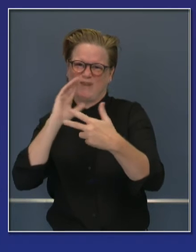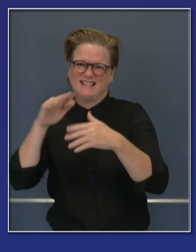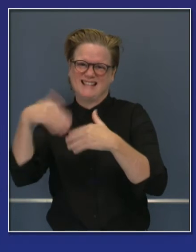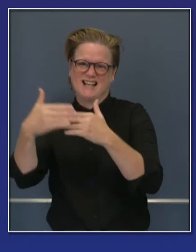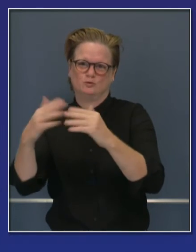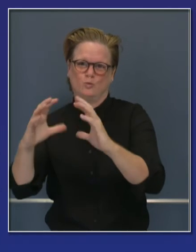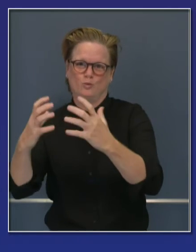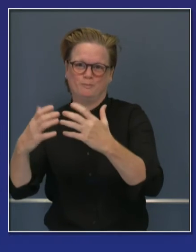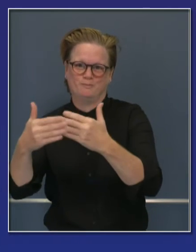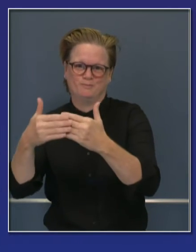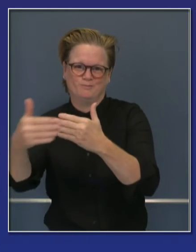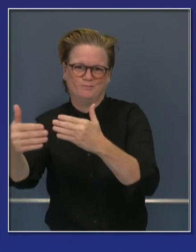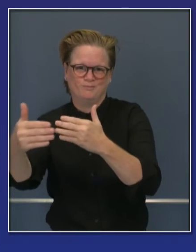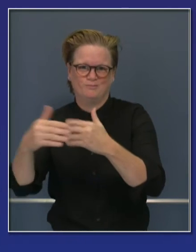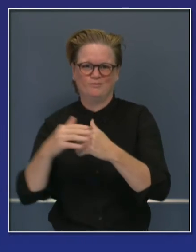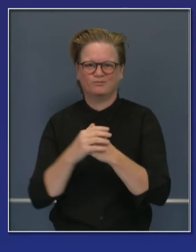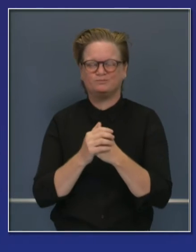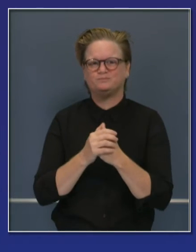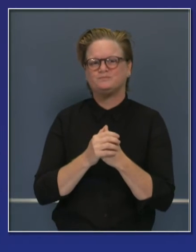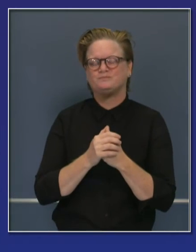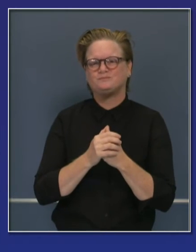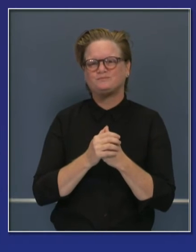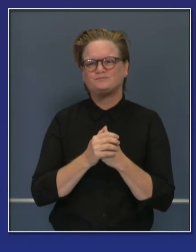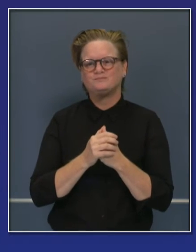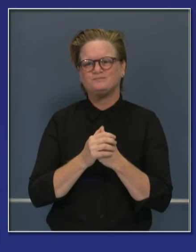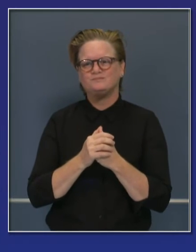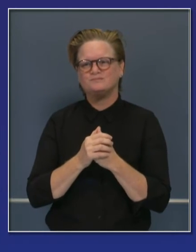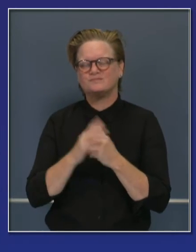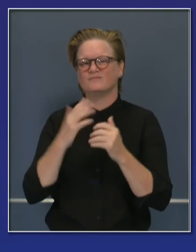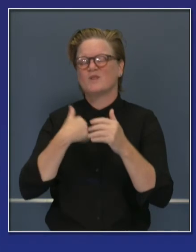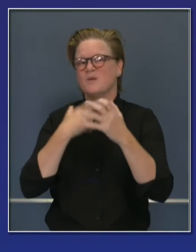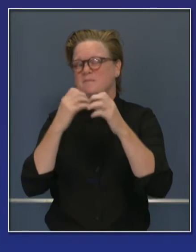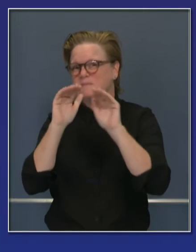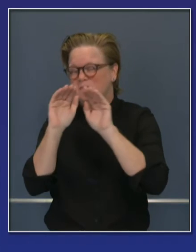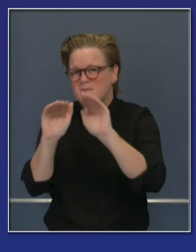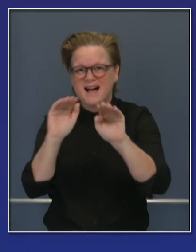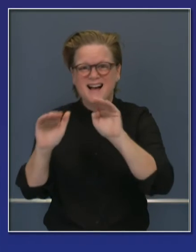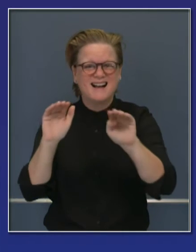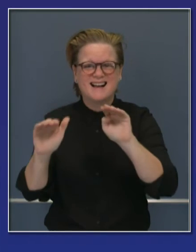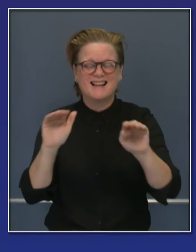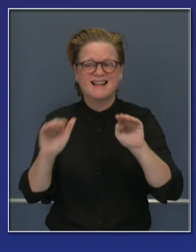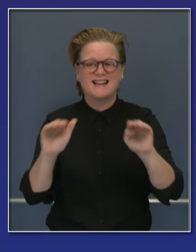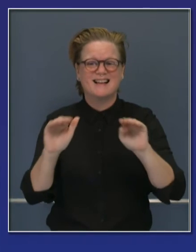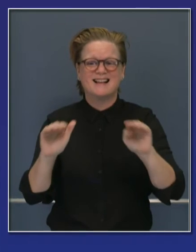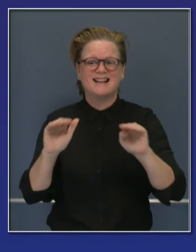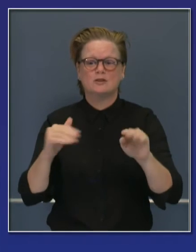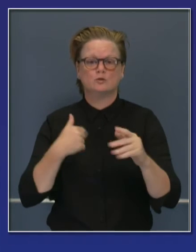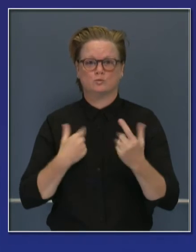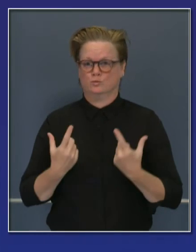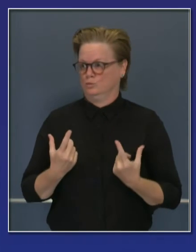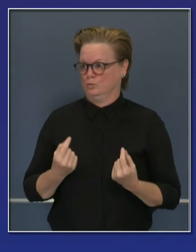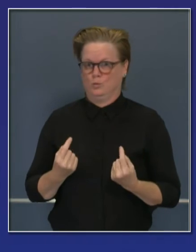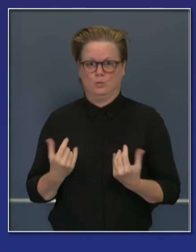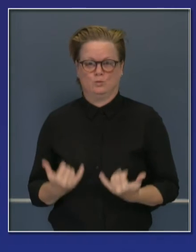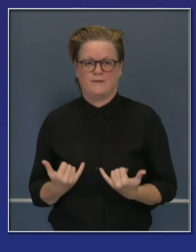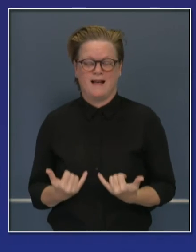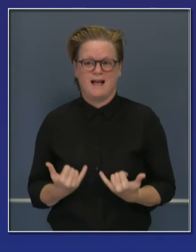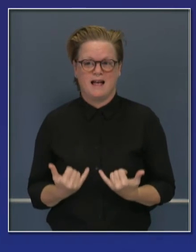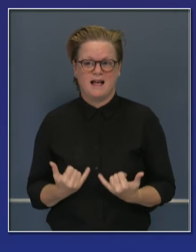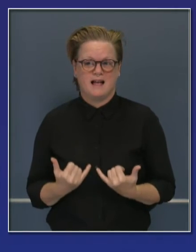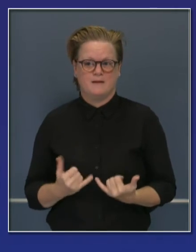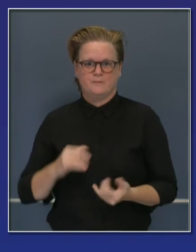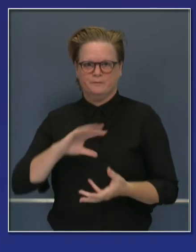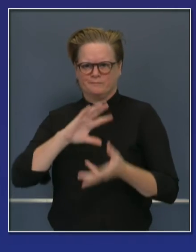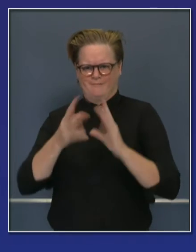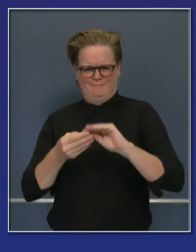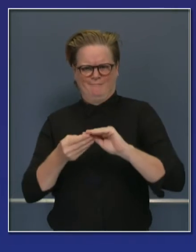we have socialized in previous announcements. I'll remind you again of where we are on those critical efforts. One of the most important